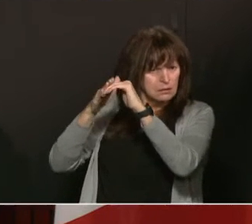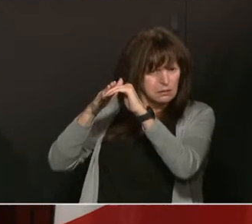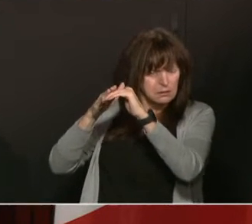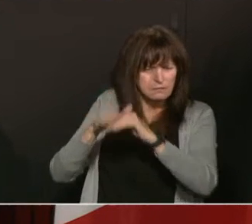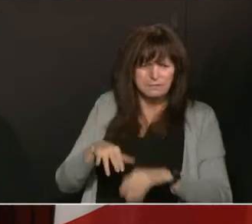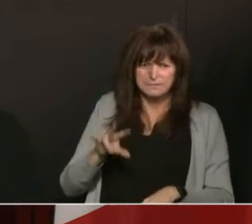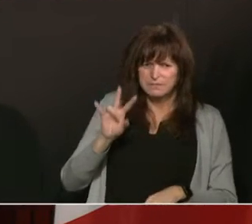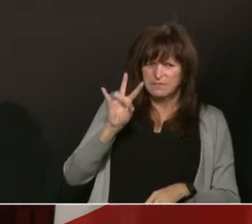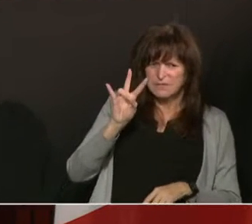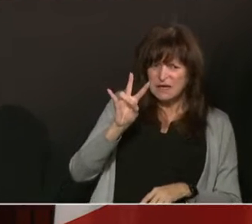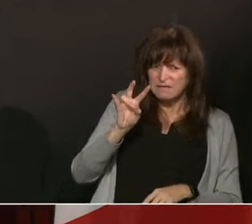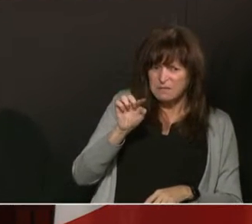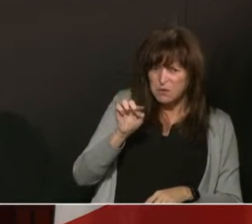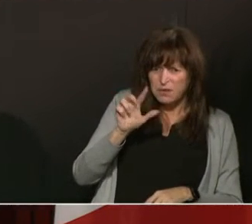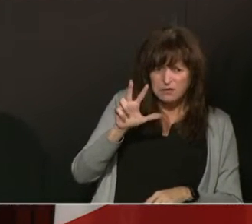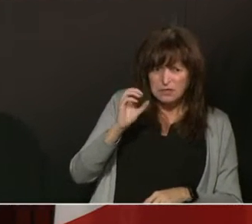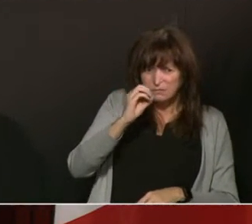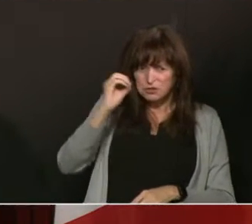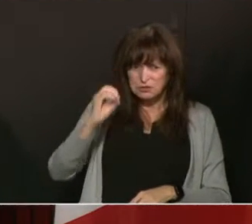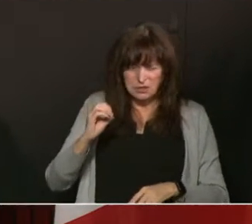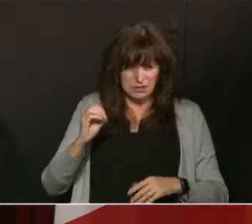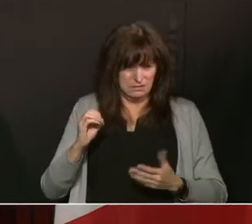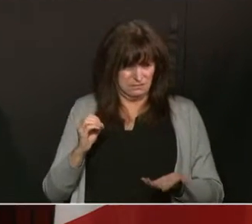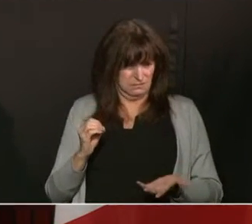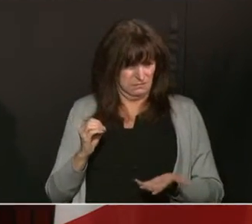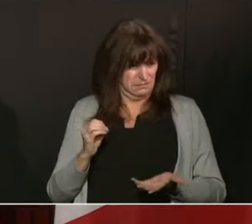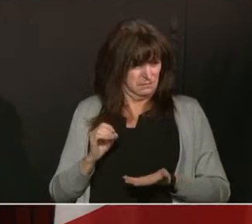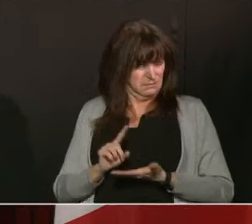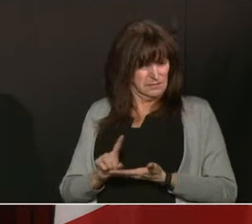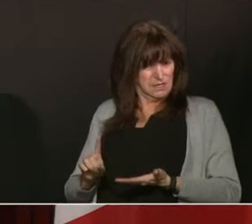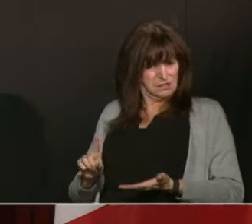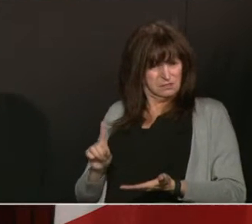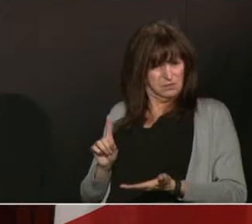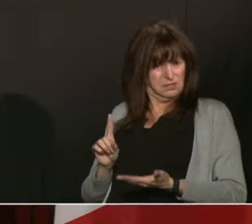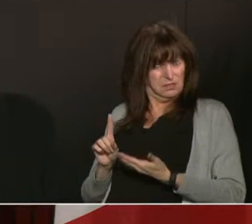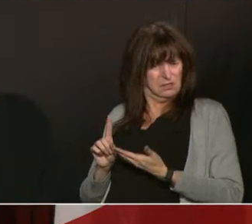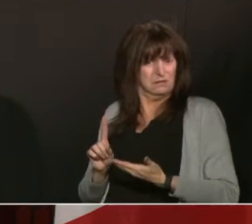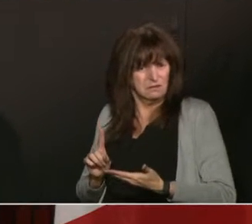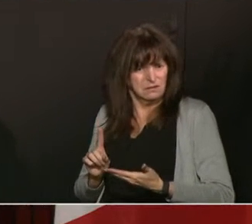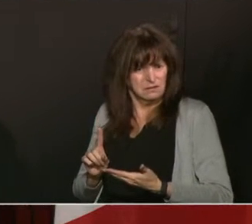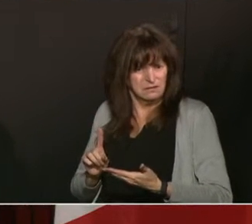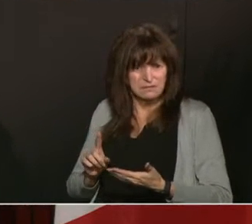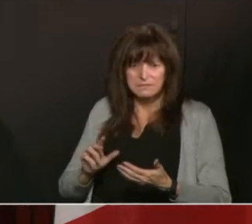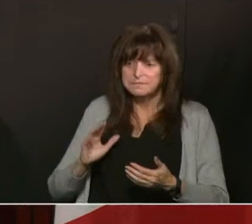to 18th. Our diagnostic network processed